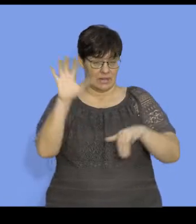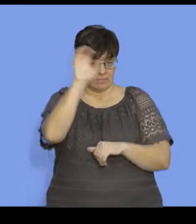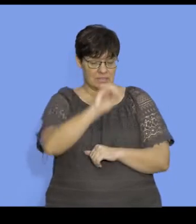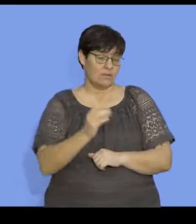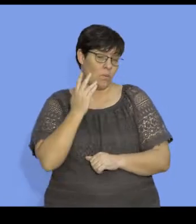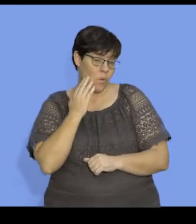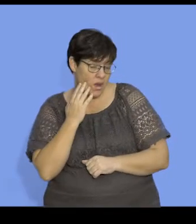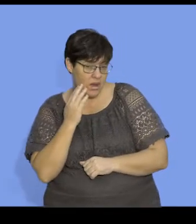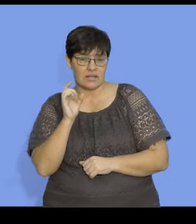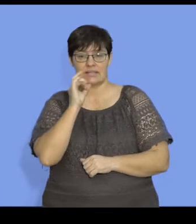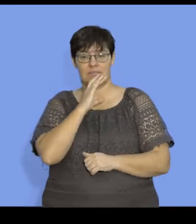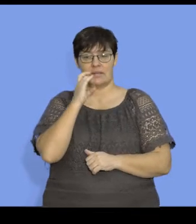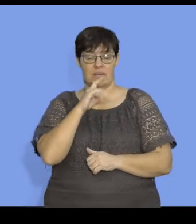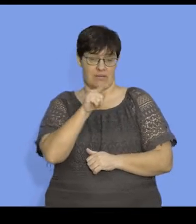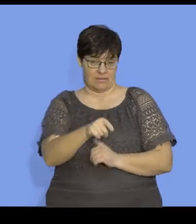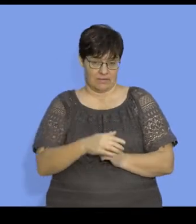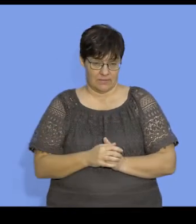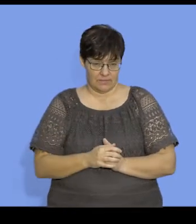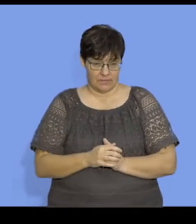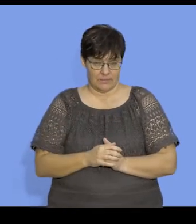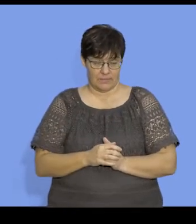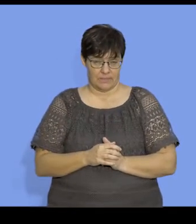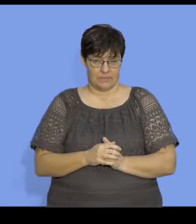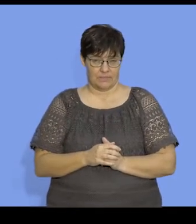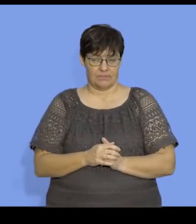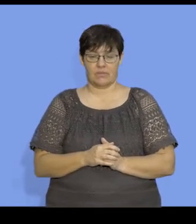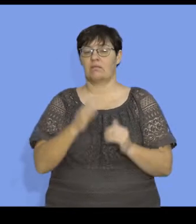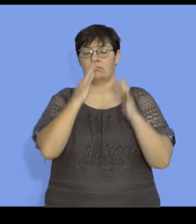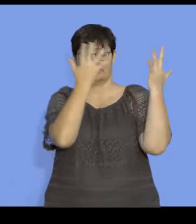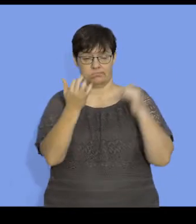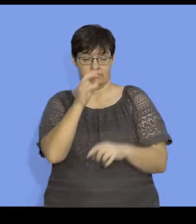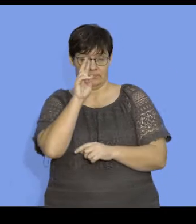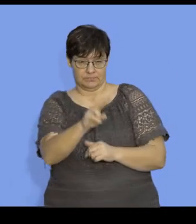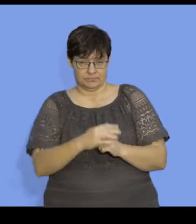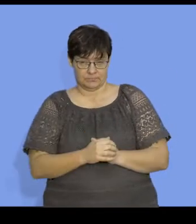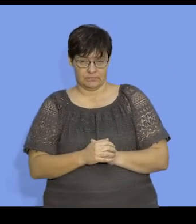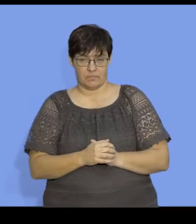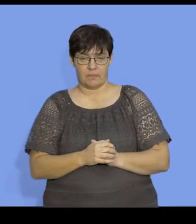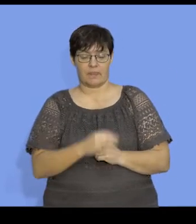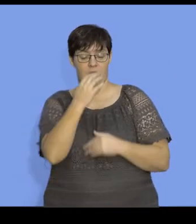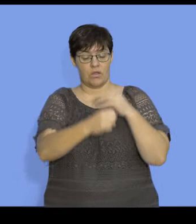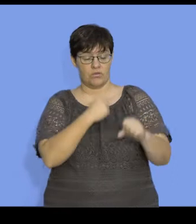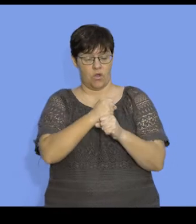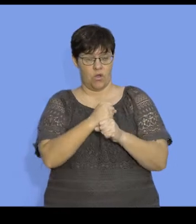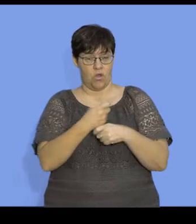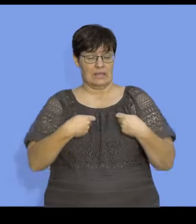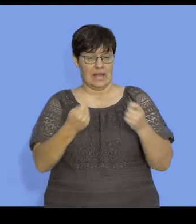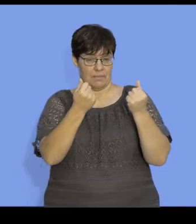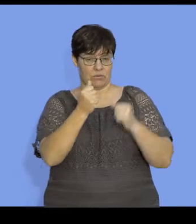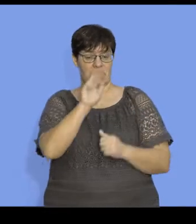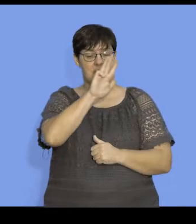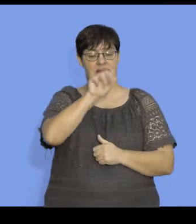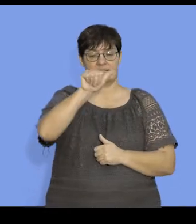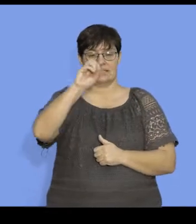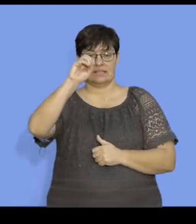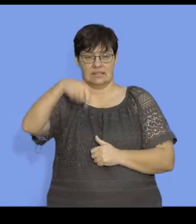by 10% in September. Right, here's my workings. Watch. Take your annual sales figure, which